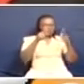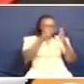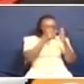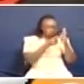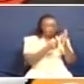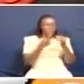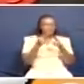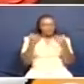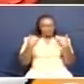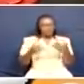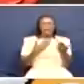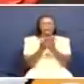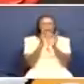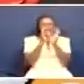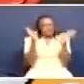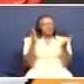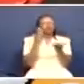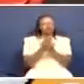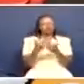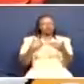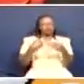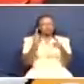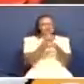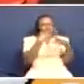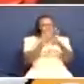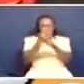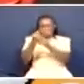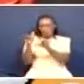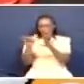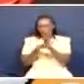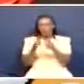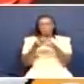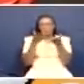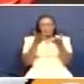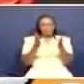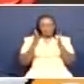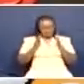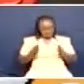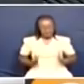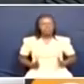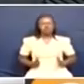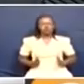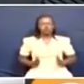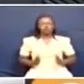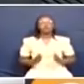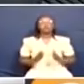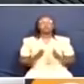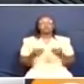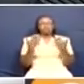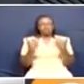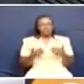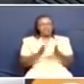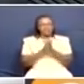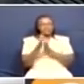clear. Even though I'm in various organizations, it is my personal and professional competence that I seek